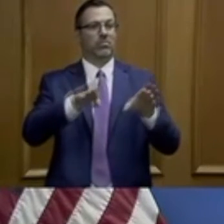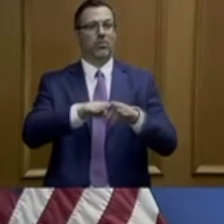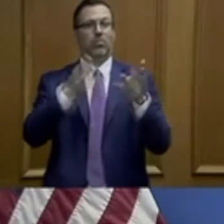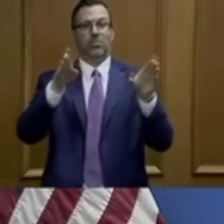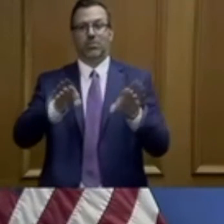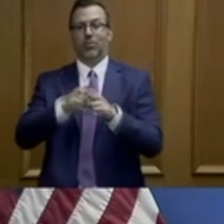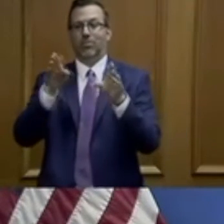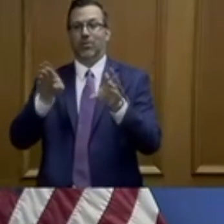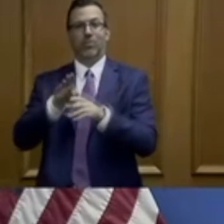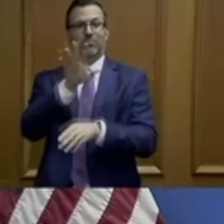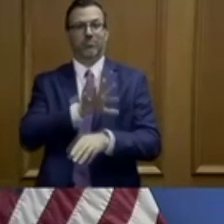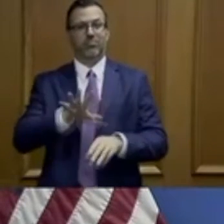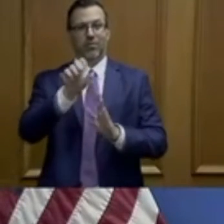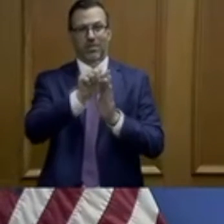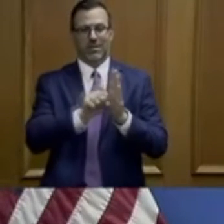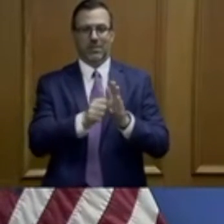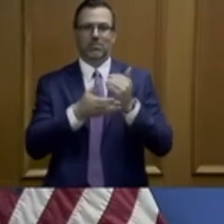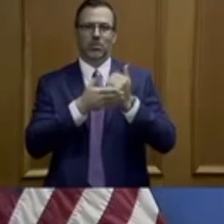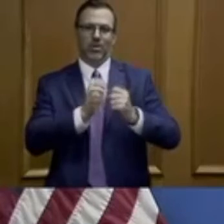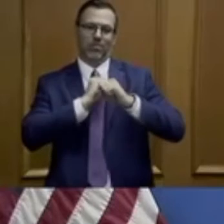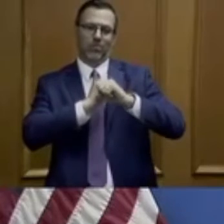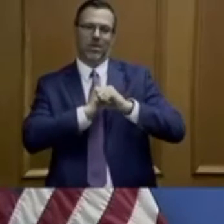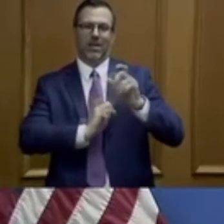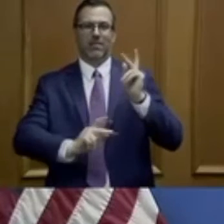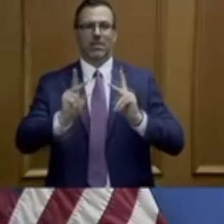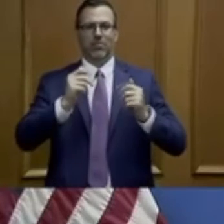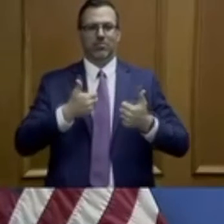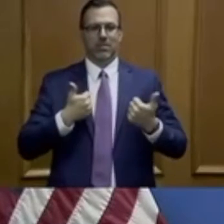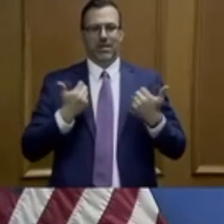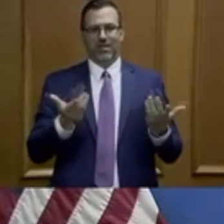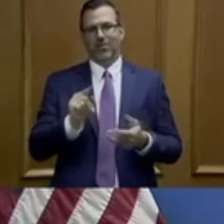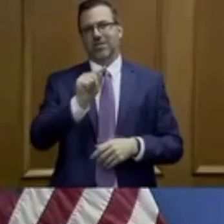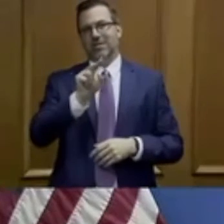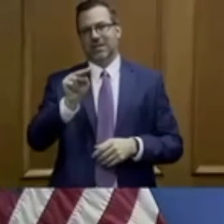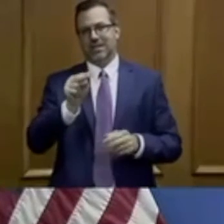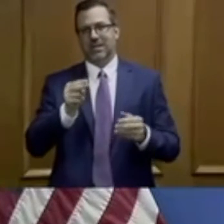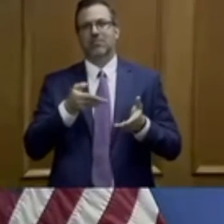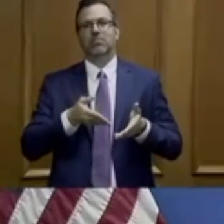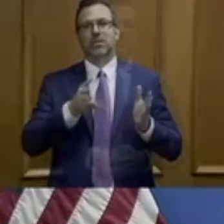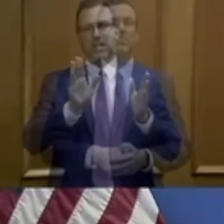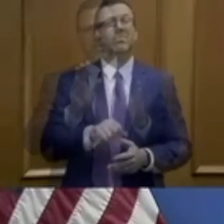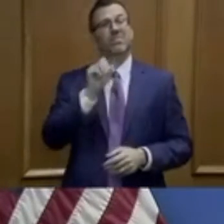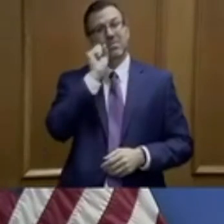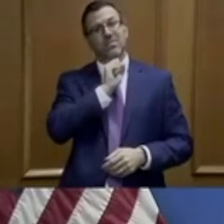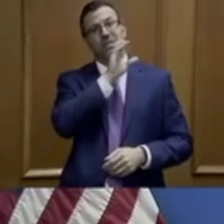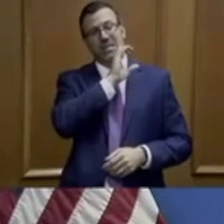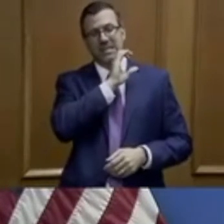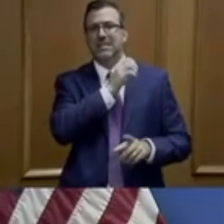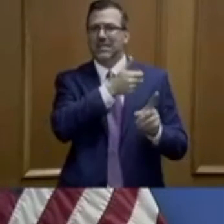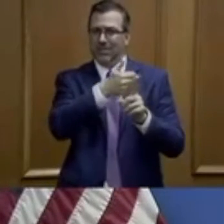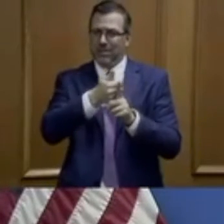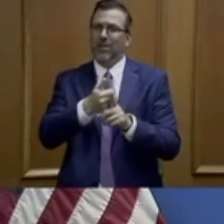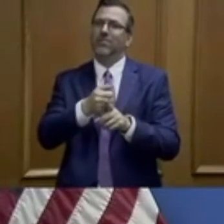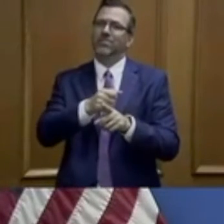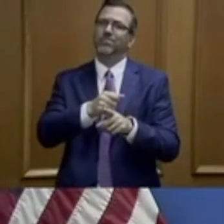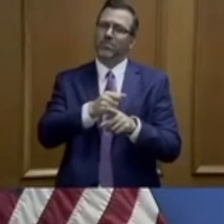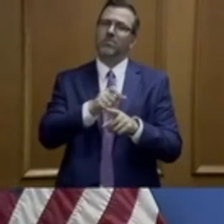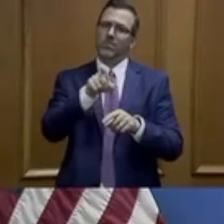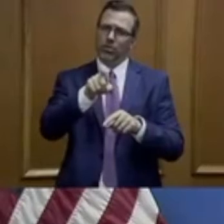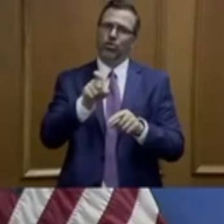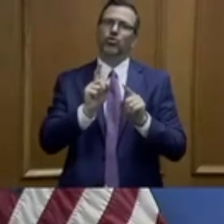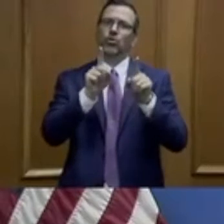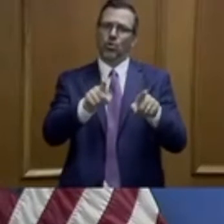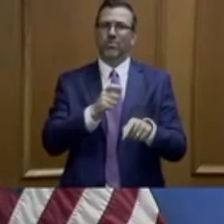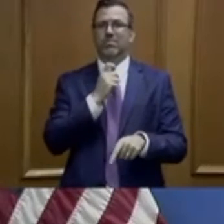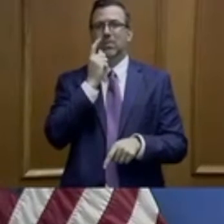for the safety of Tennesseans and allows us to get our economy started again. So today we're announcing that